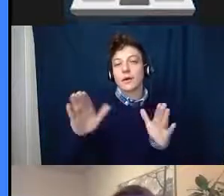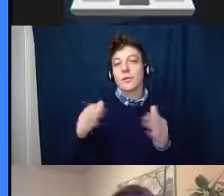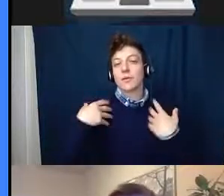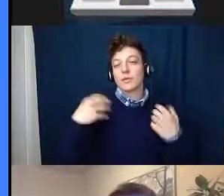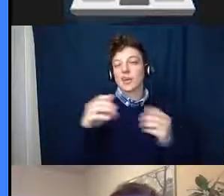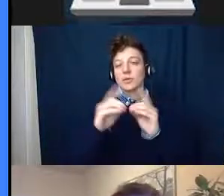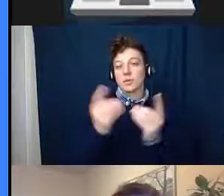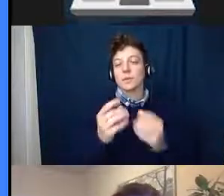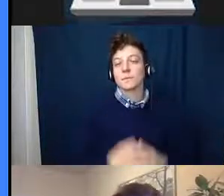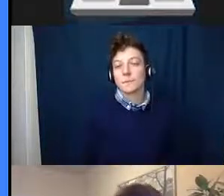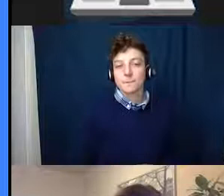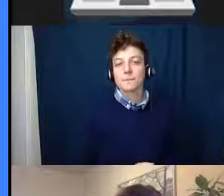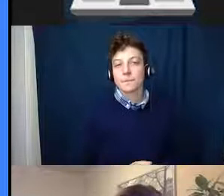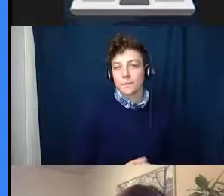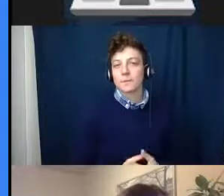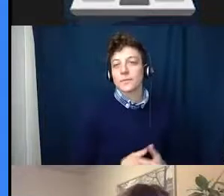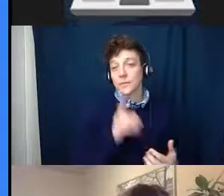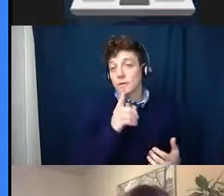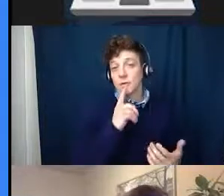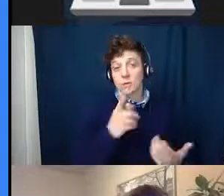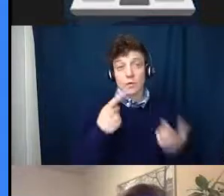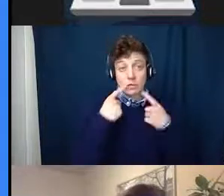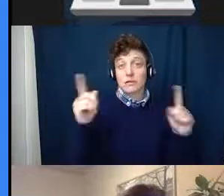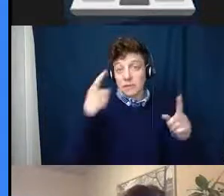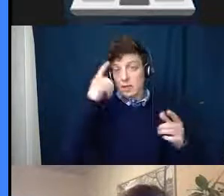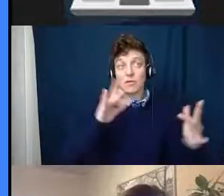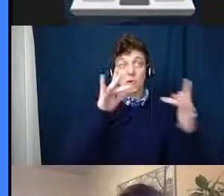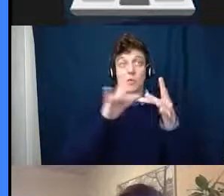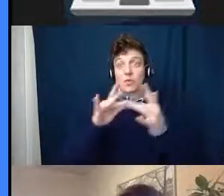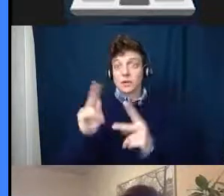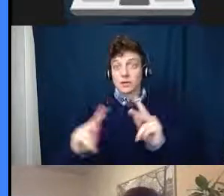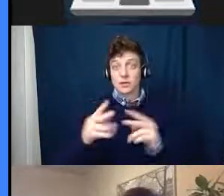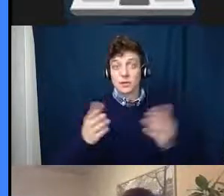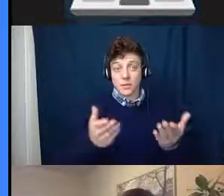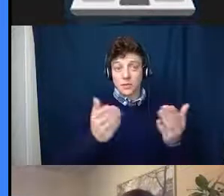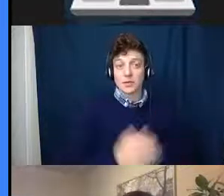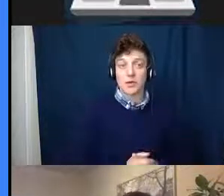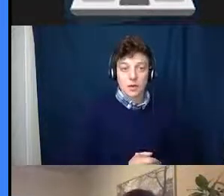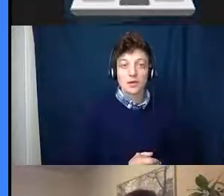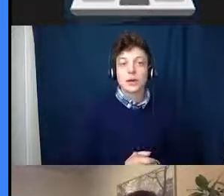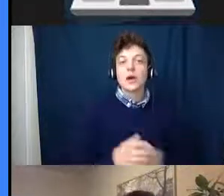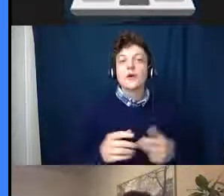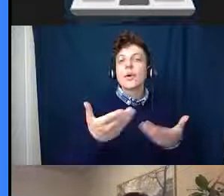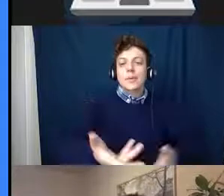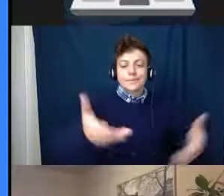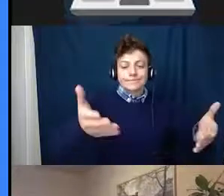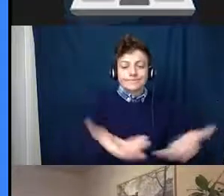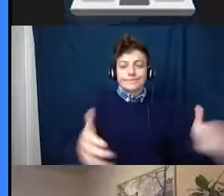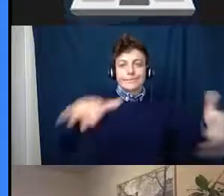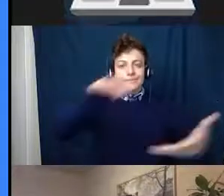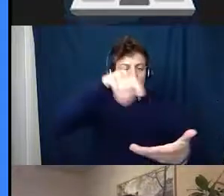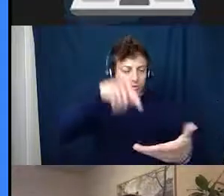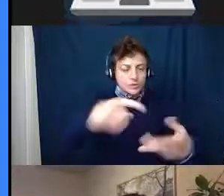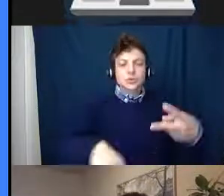partnership to reach folks in Philly. And so packages include 2 doses of naloxone, a